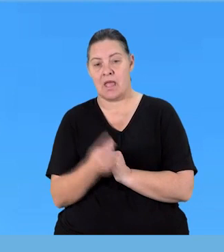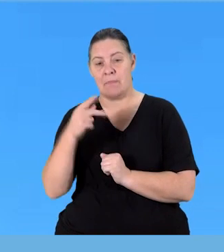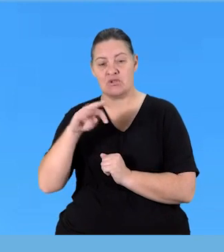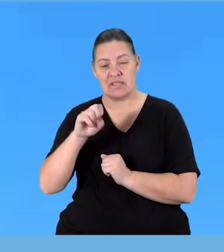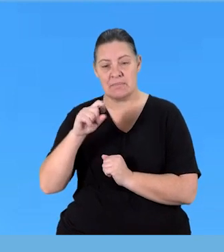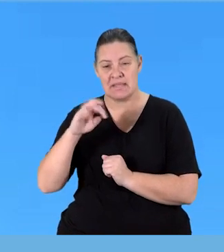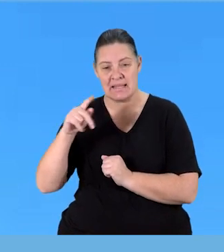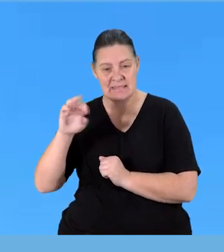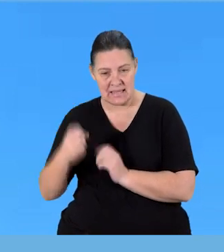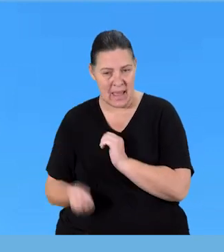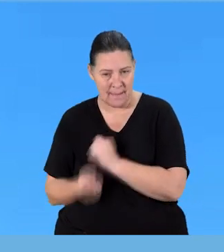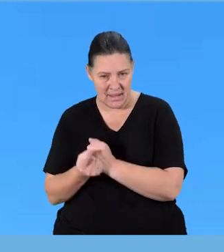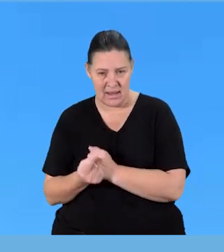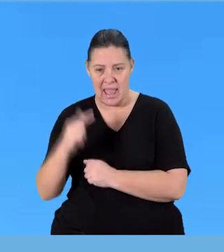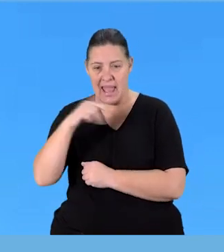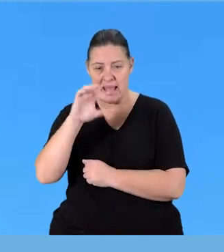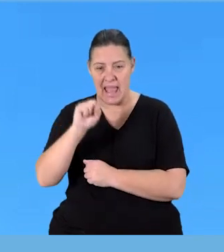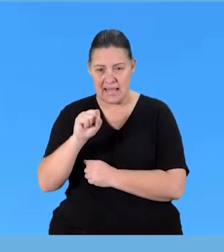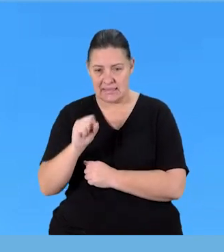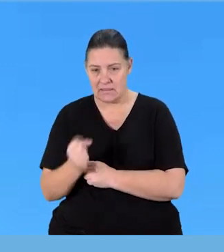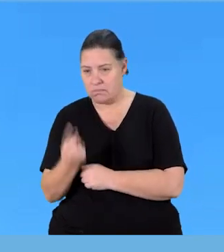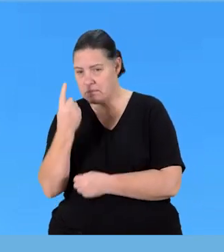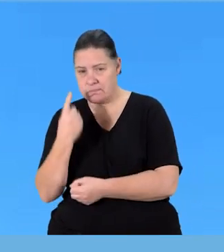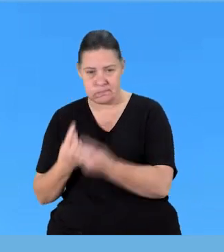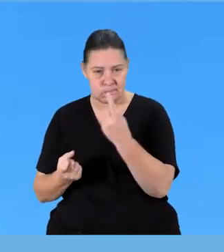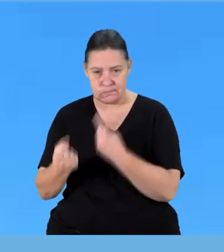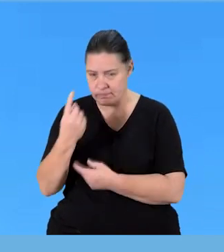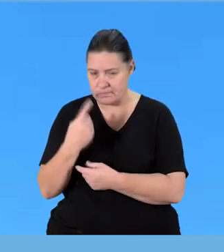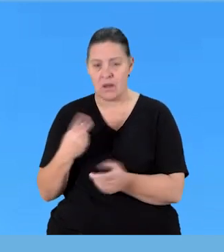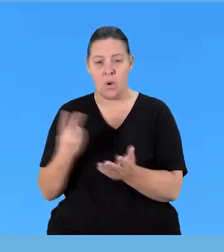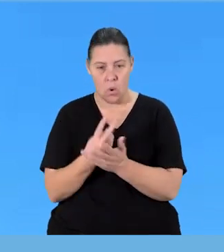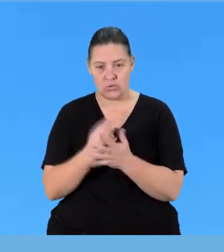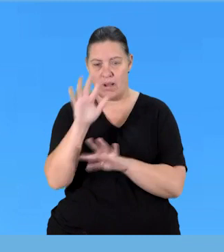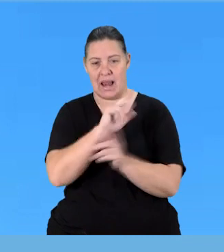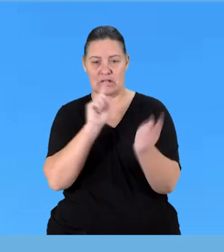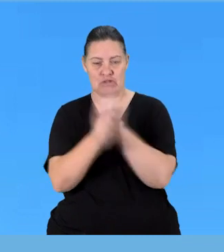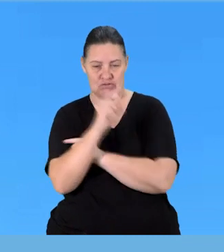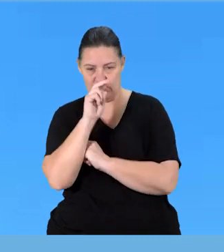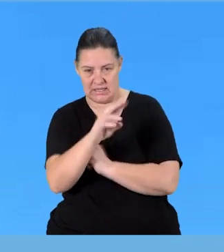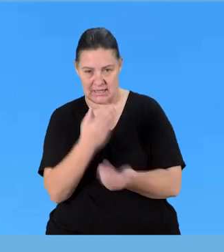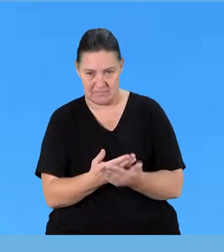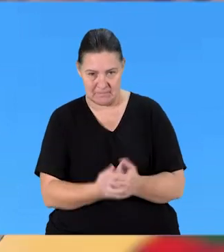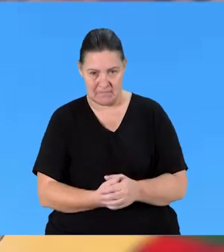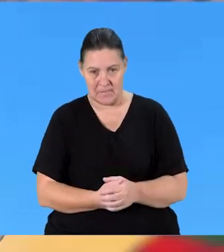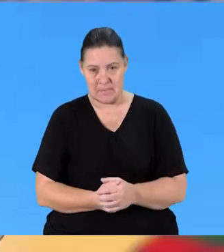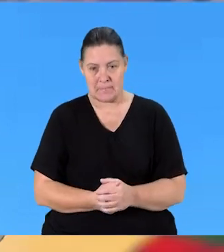the precipitate forming, seeing the gas bubbles that are being formed there, and also seeing the color change.